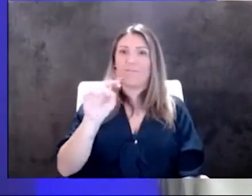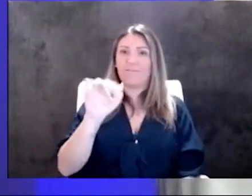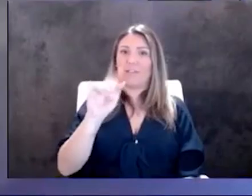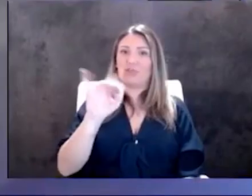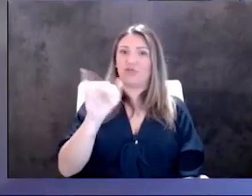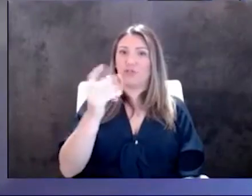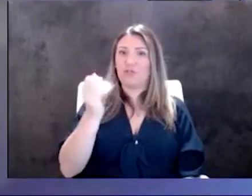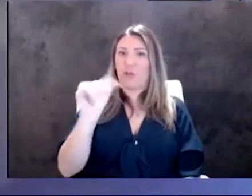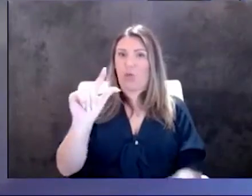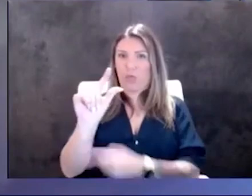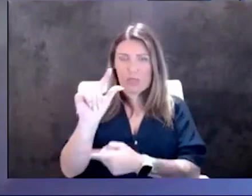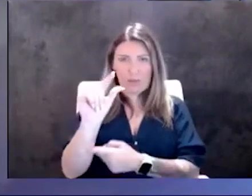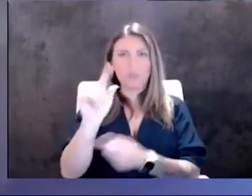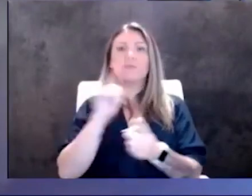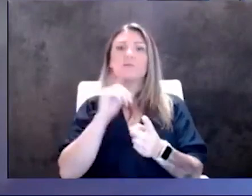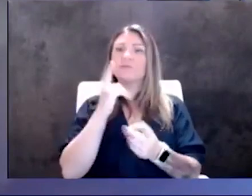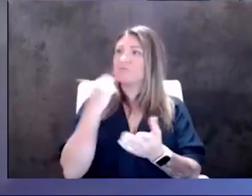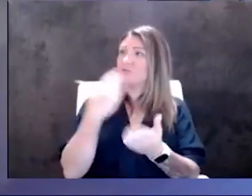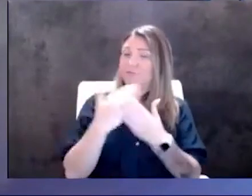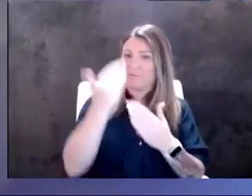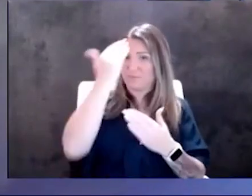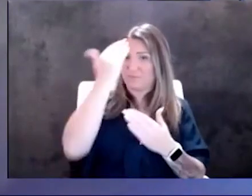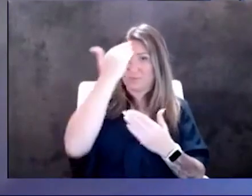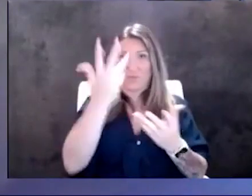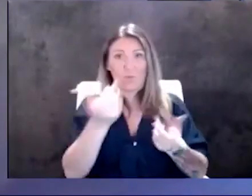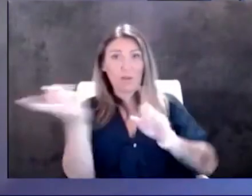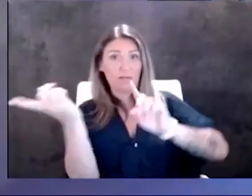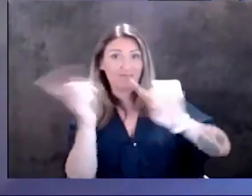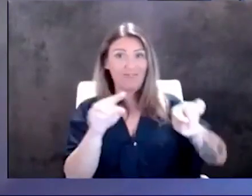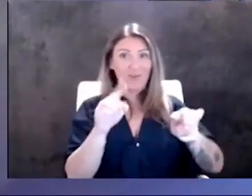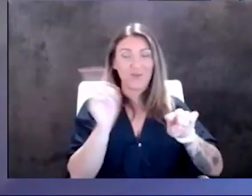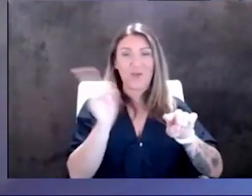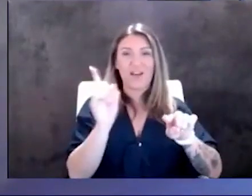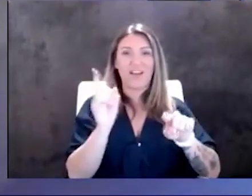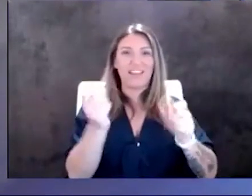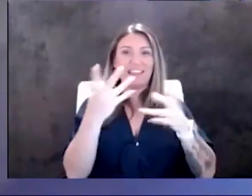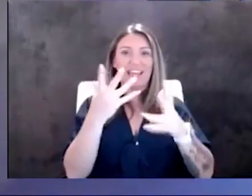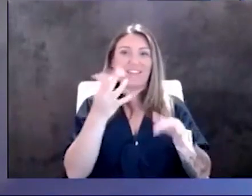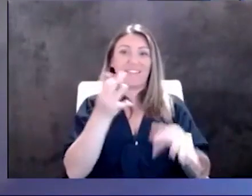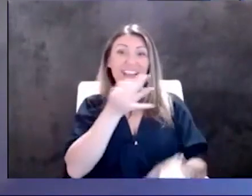to know. Yeah, so that's why you want to come to a place where a lot of experts are, wherever that may be. But